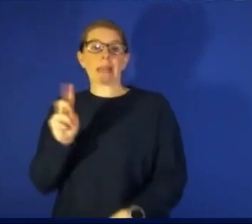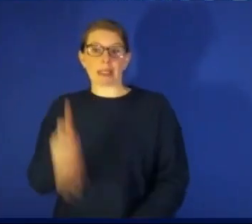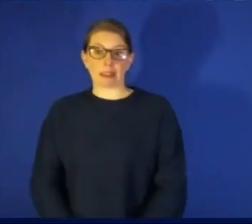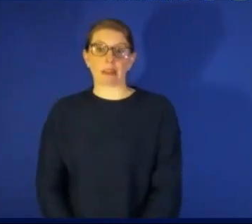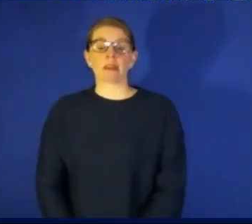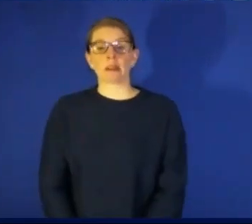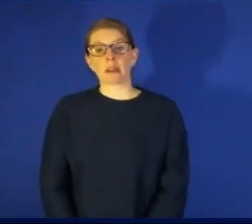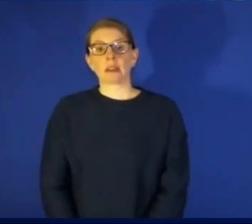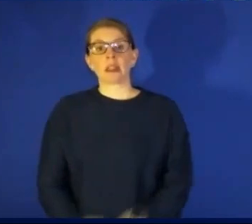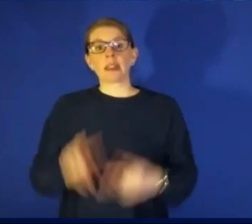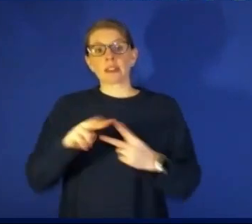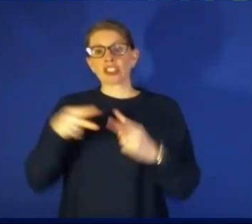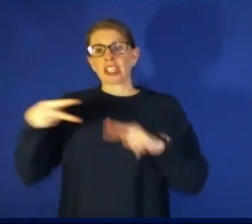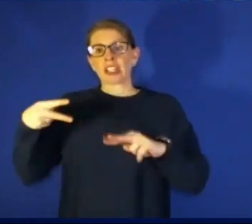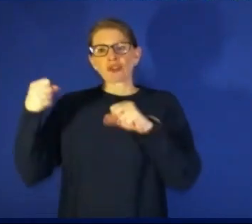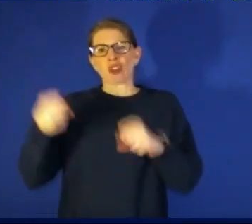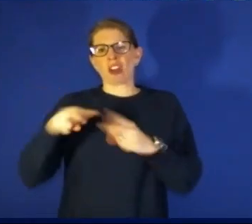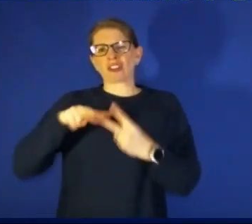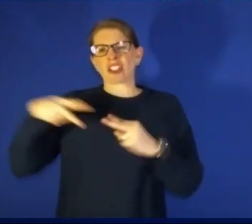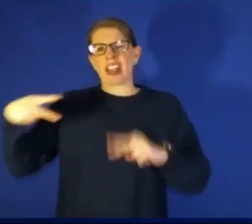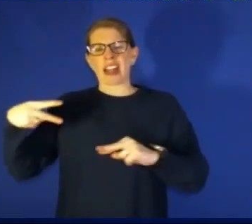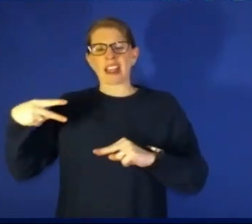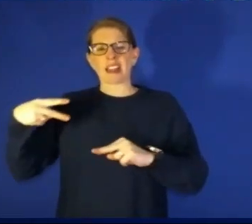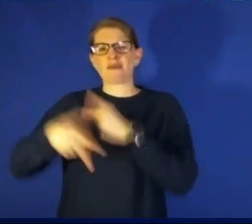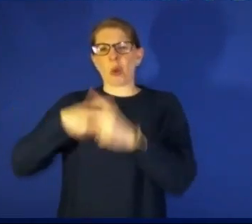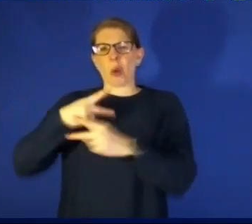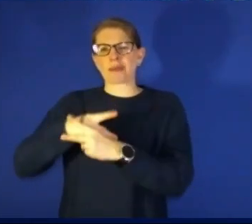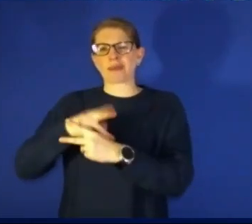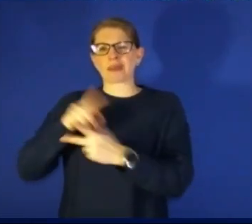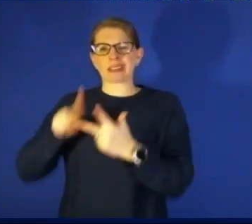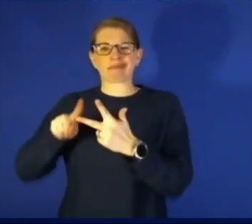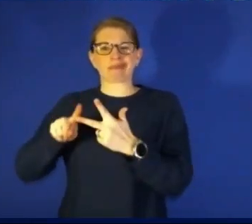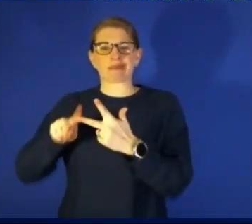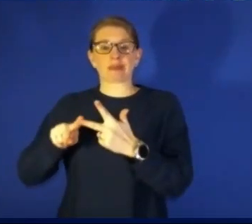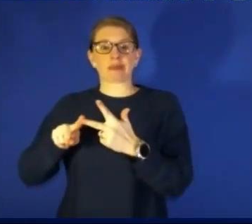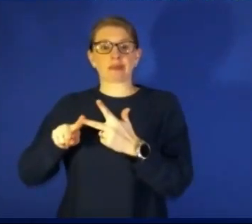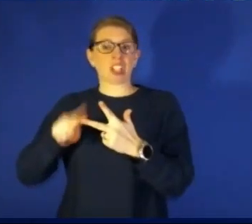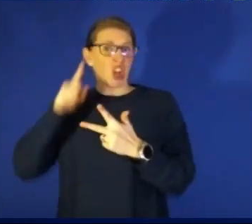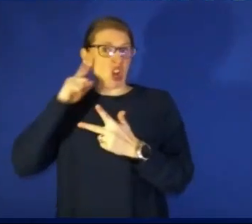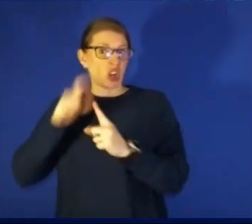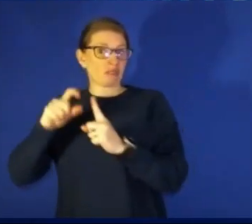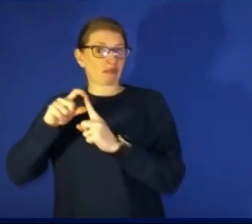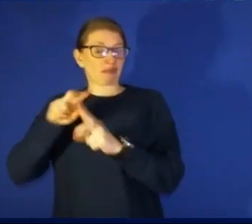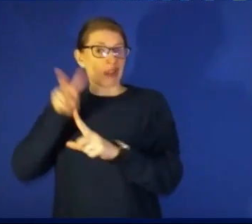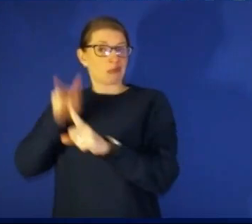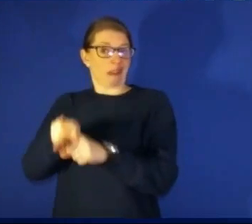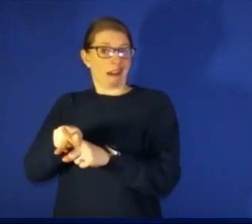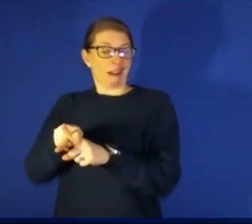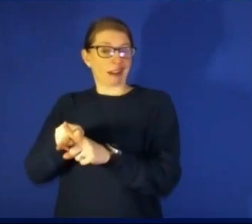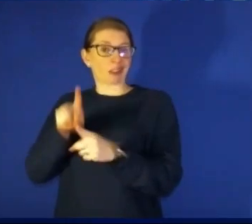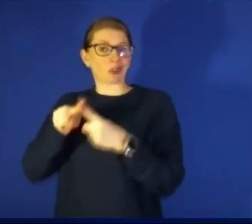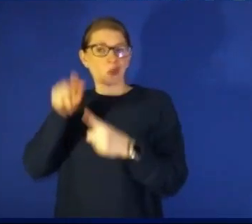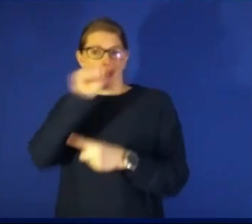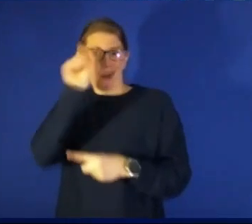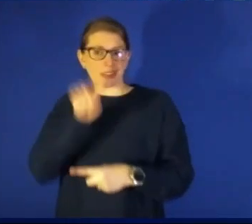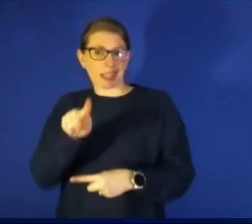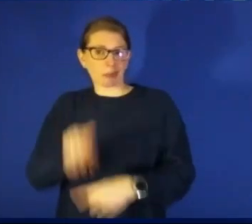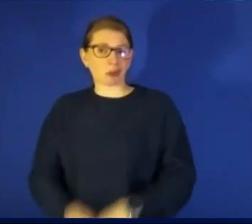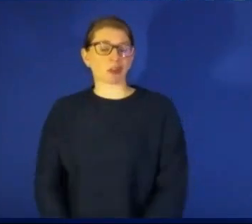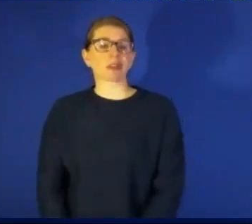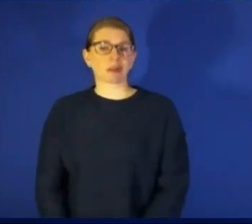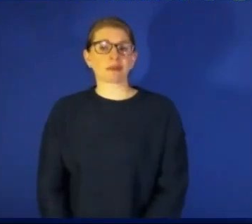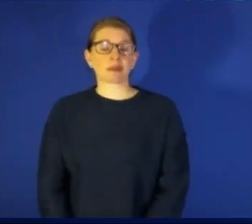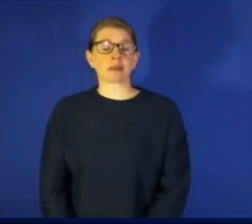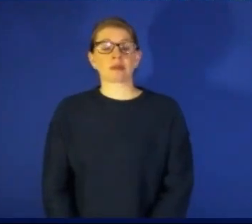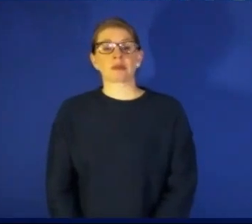genetic, strong genetic forms and so on, and I have not heard that term applied to Alzheimer's. Again, one of the